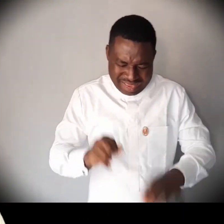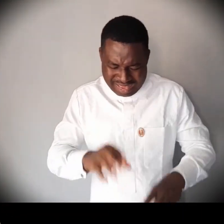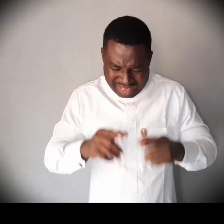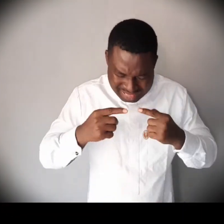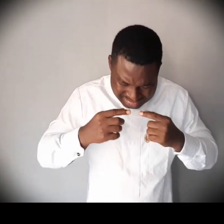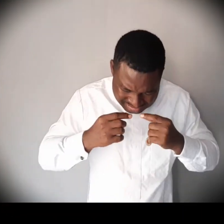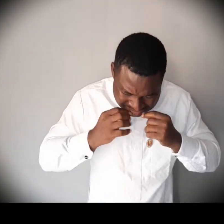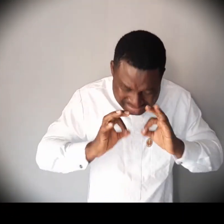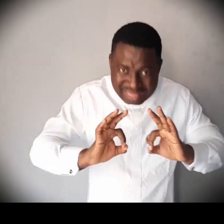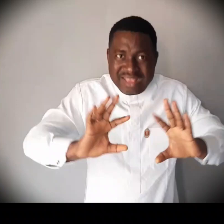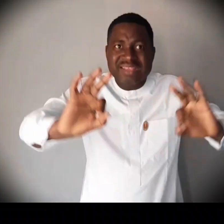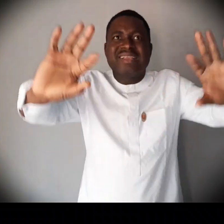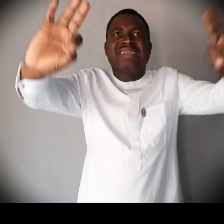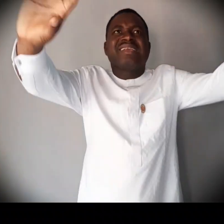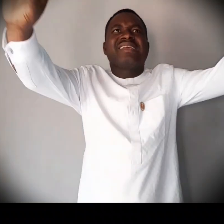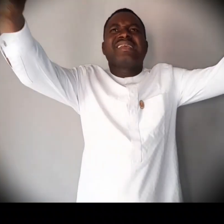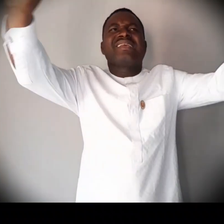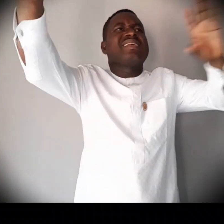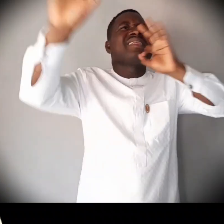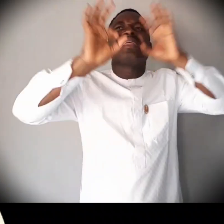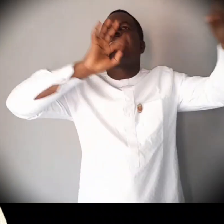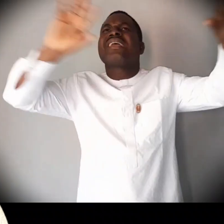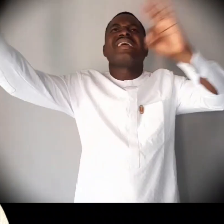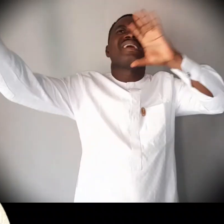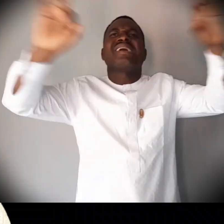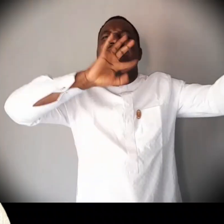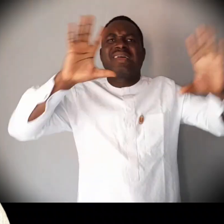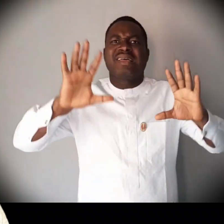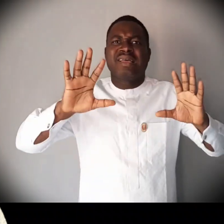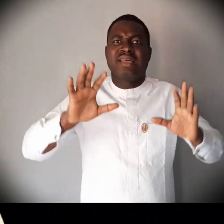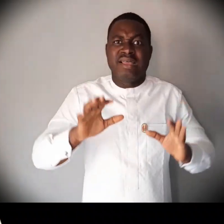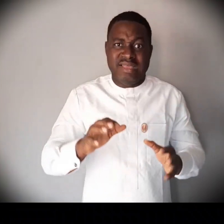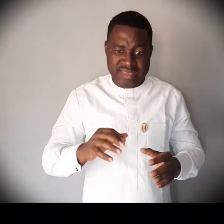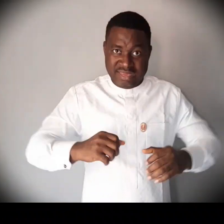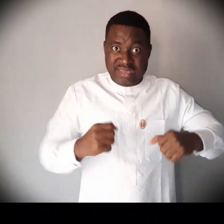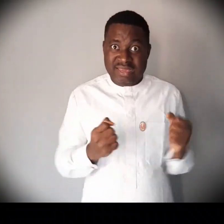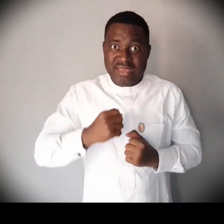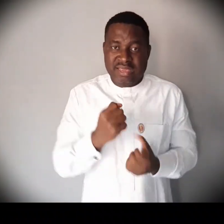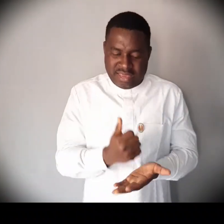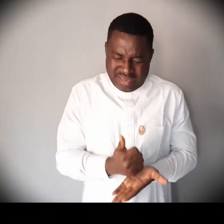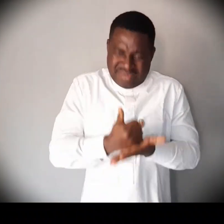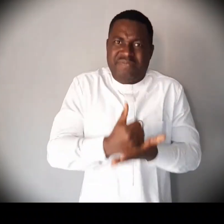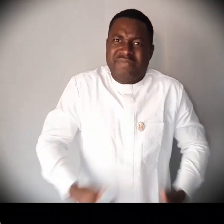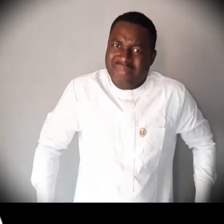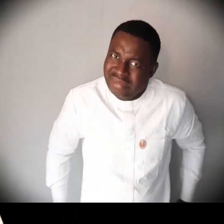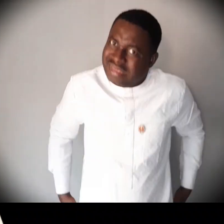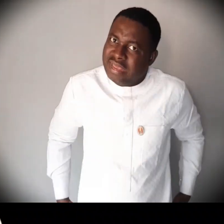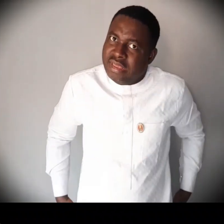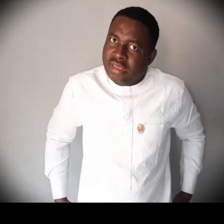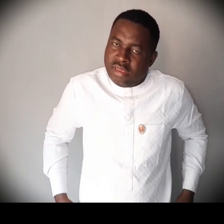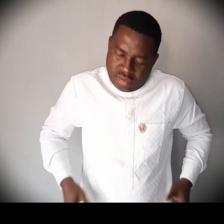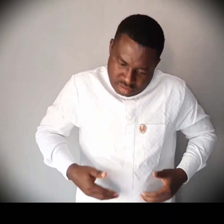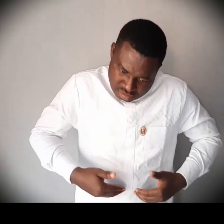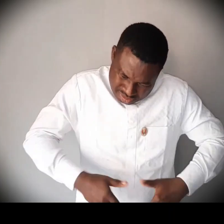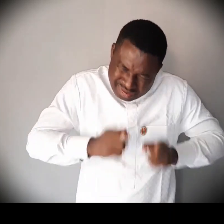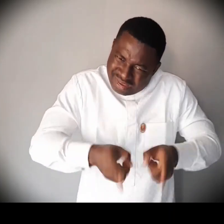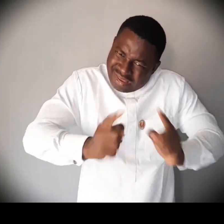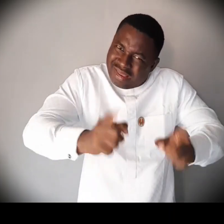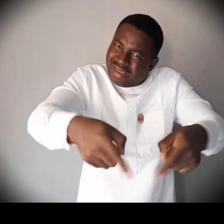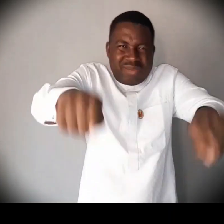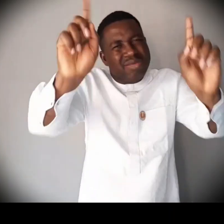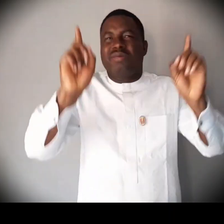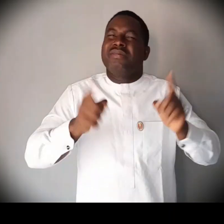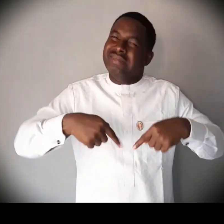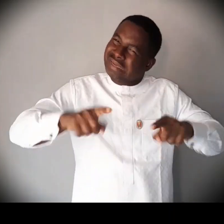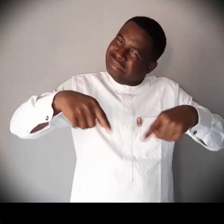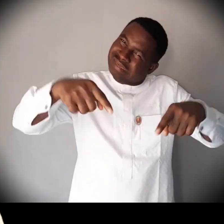American Sign Language, which in some deaf communities transposed to become Signed